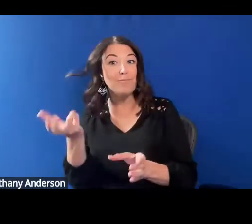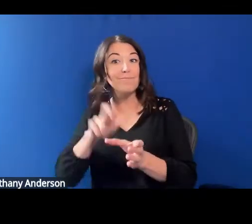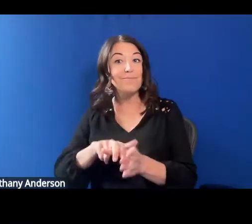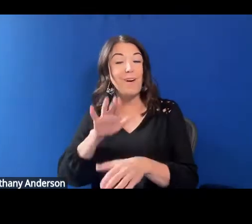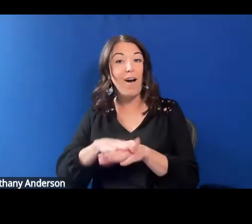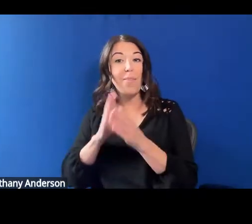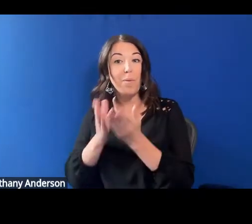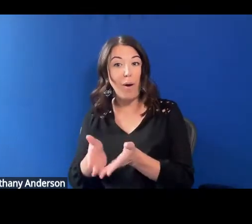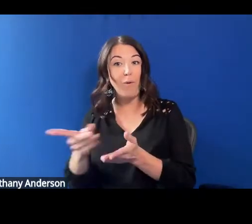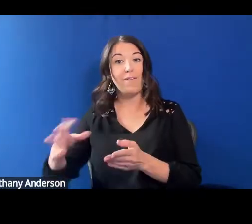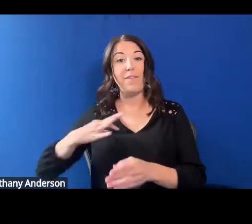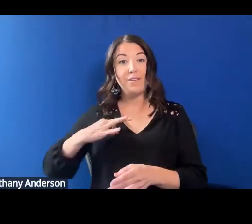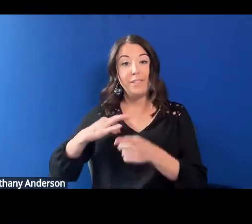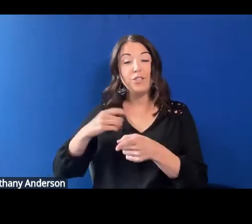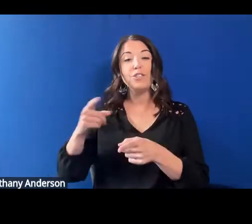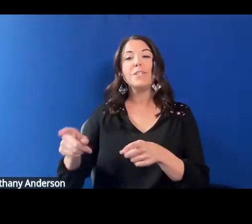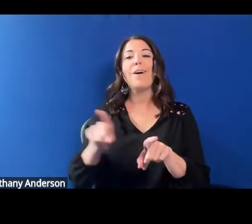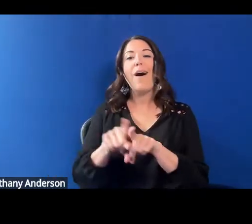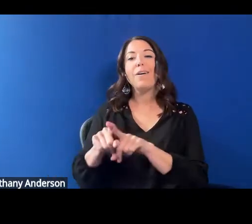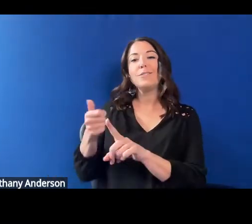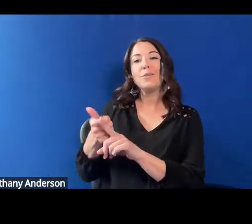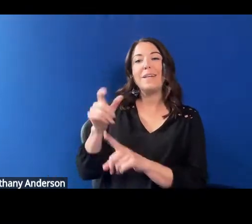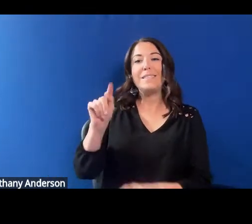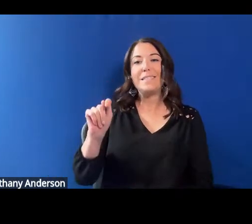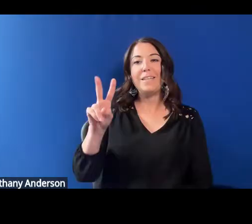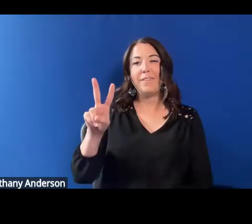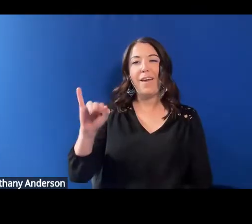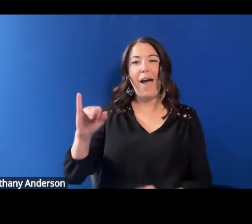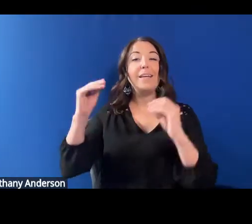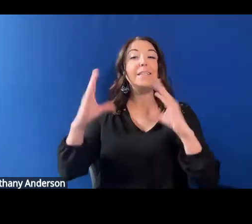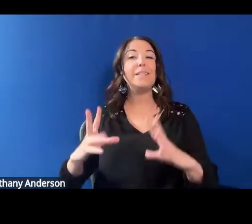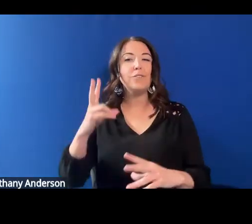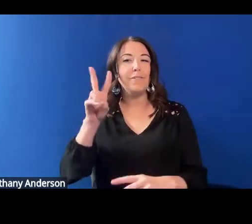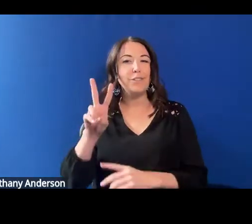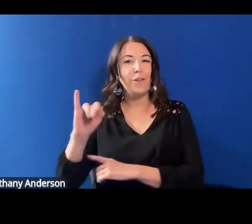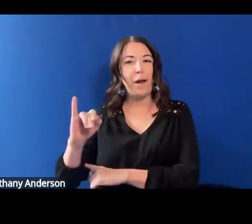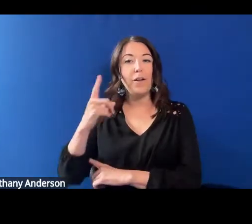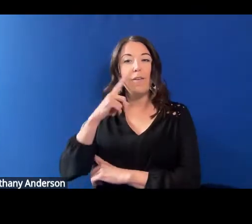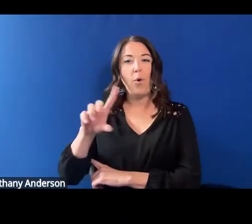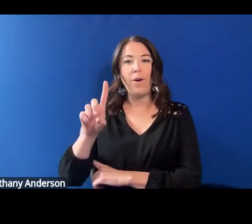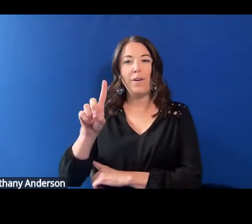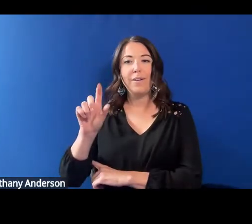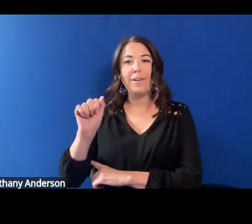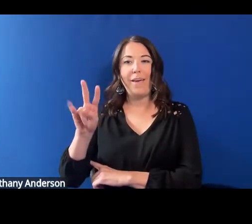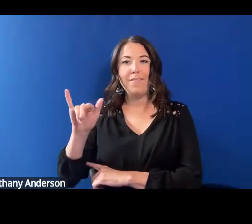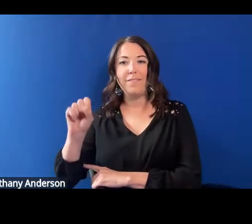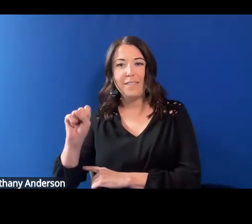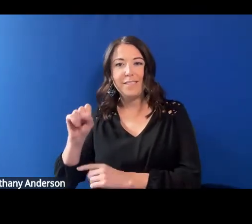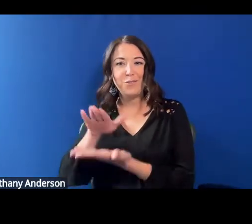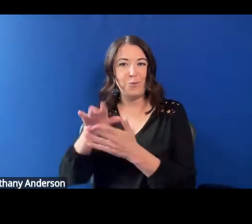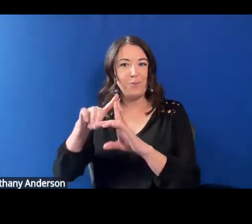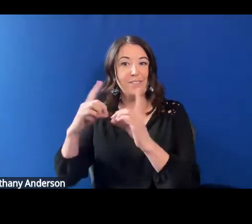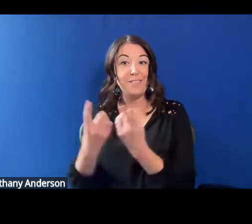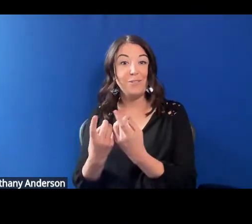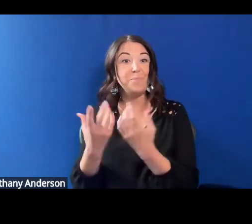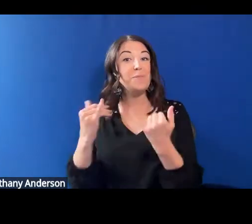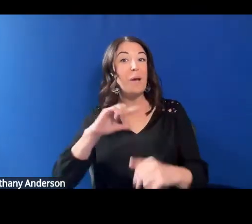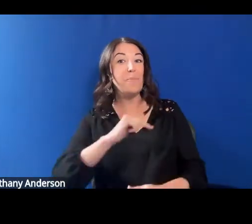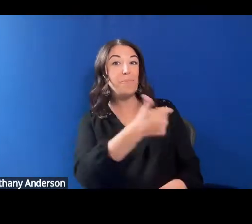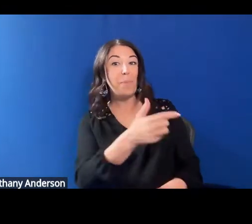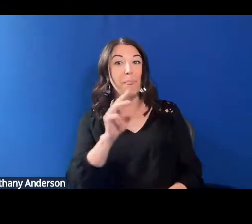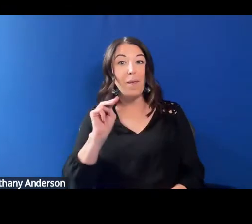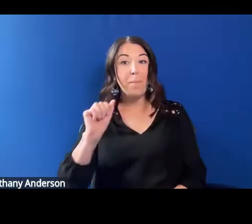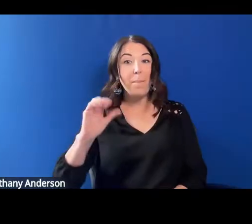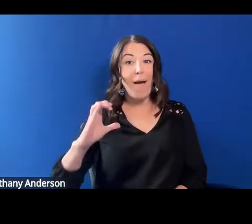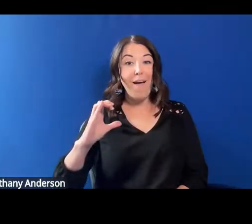TVI, a teacher of the visually impaired for Davis District. So we're excited to have these. So Mac, we will give the time to you, and you can